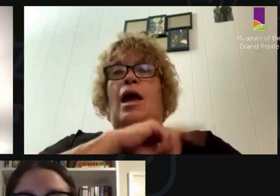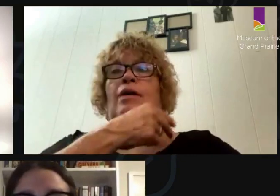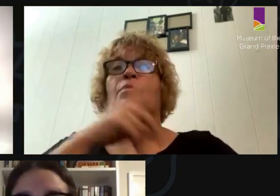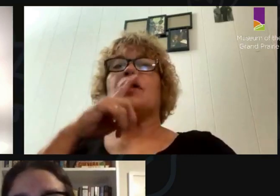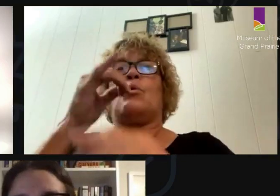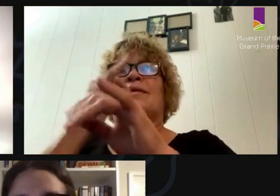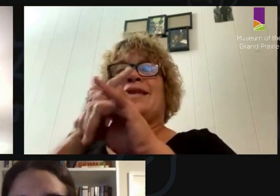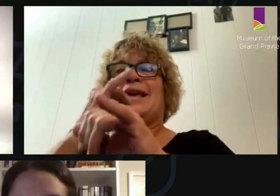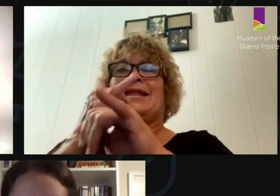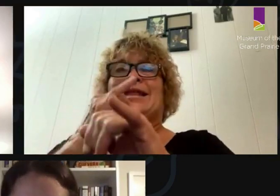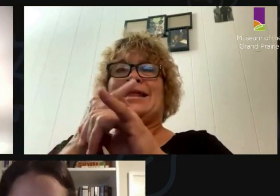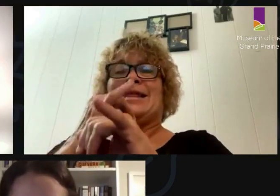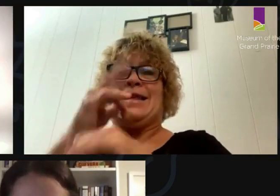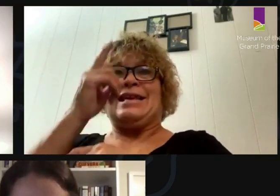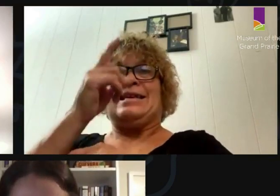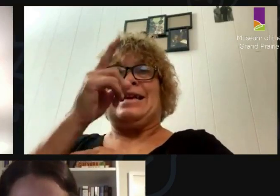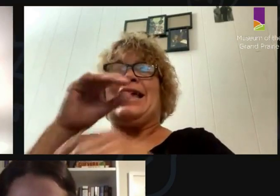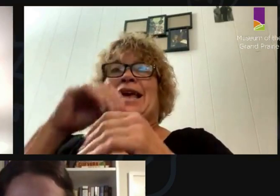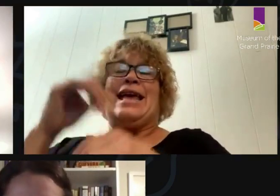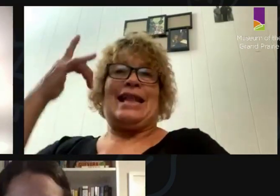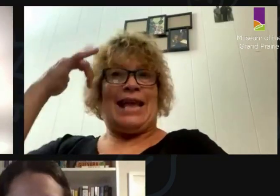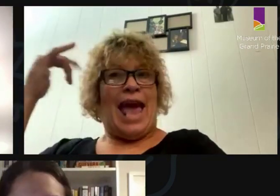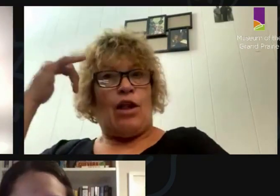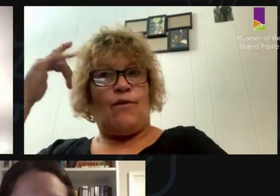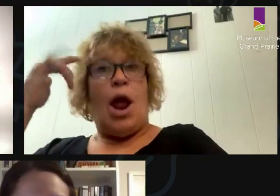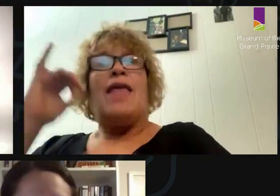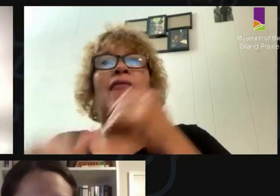California that performed the most sterilizations in that state.